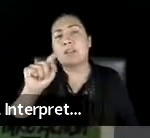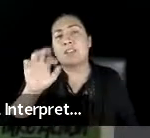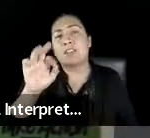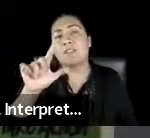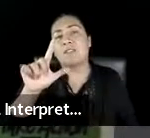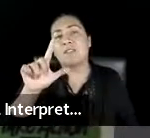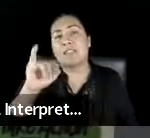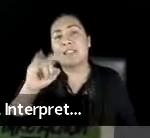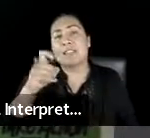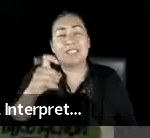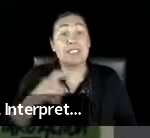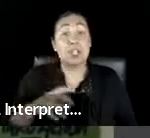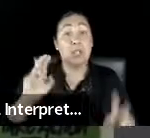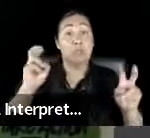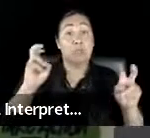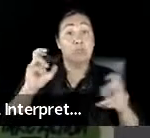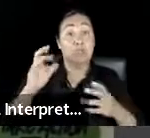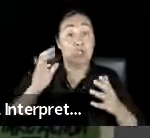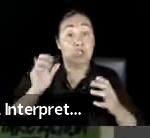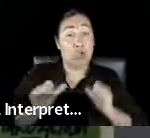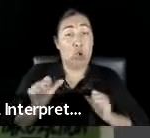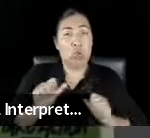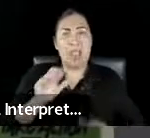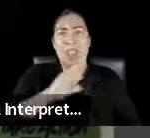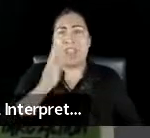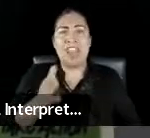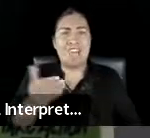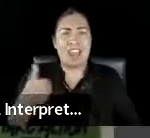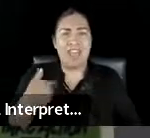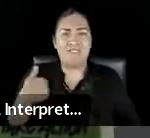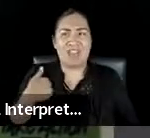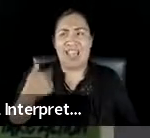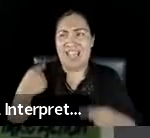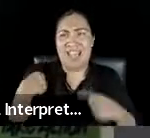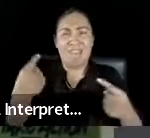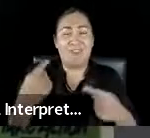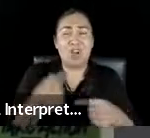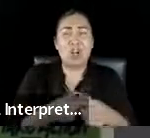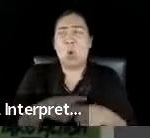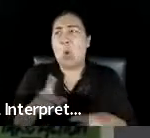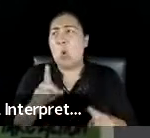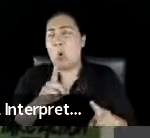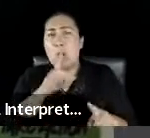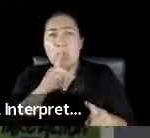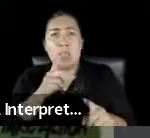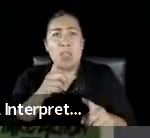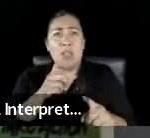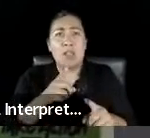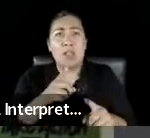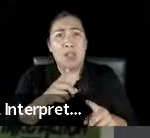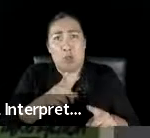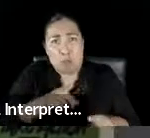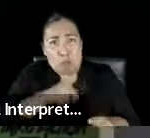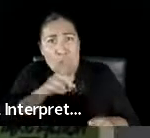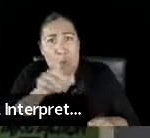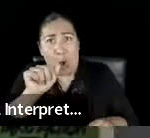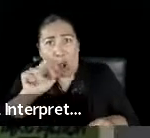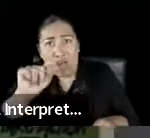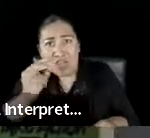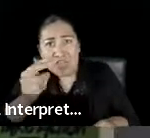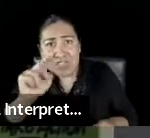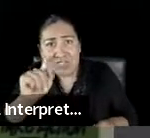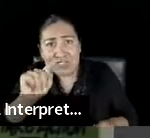Ever. Now, through authentic storylines, through authentic characters, this show explores mental